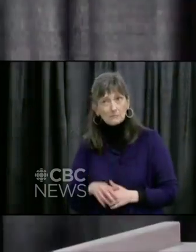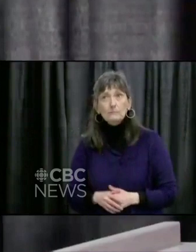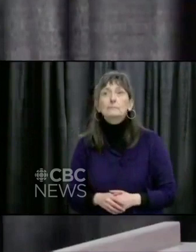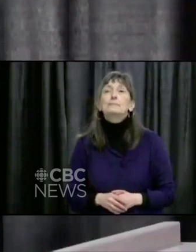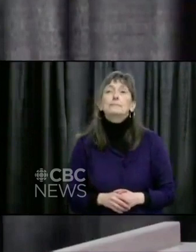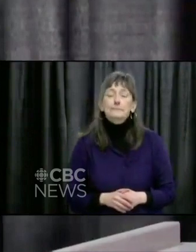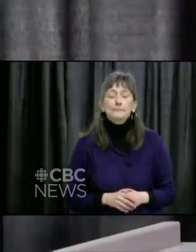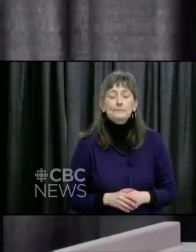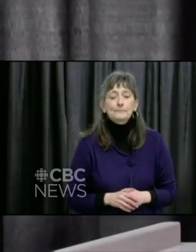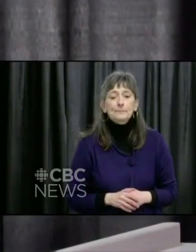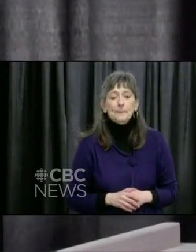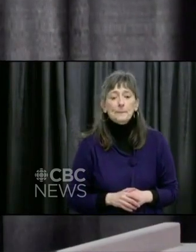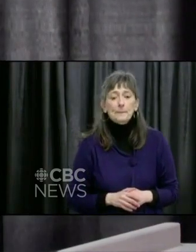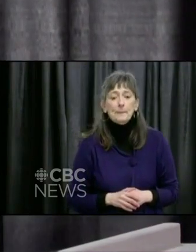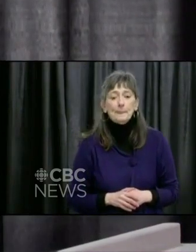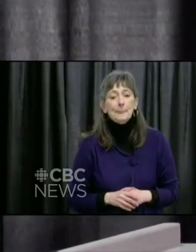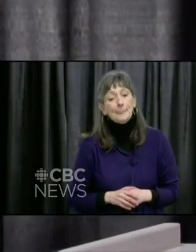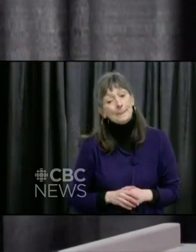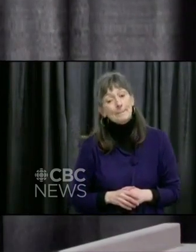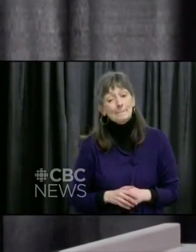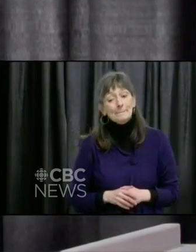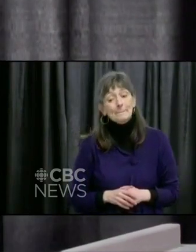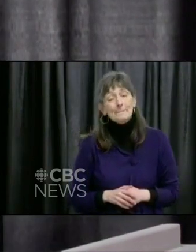Thanks for that question, Peter. It depends on